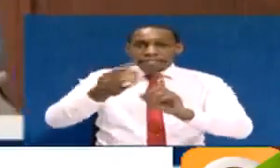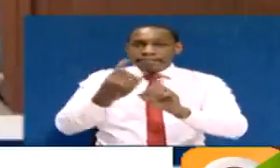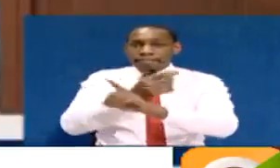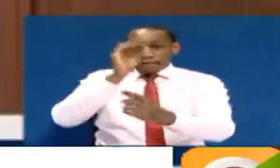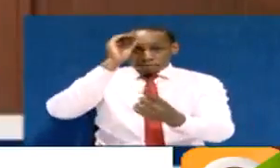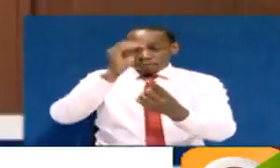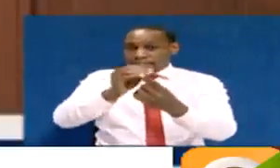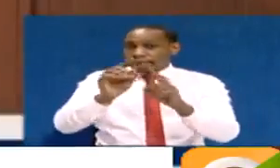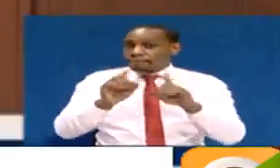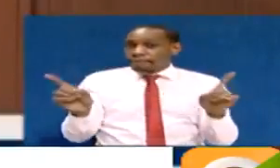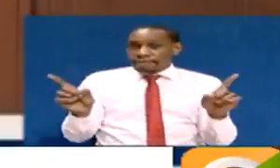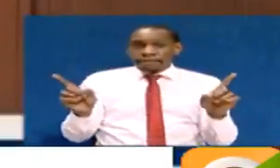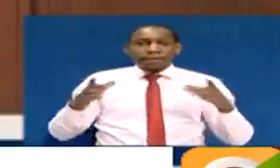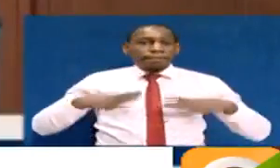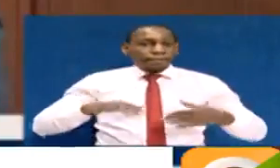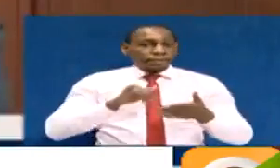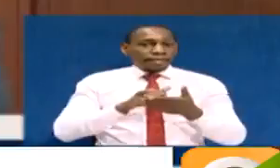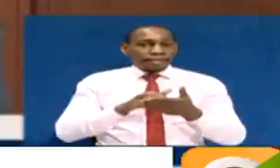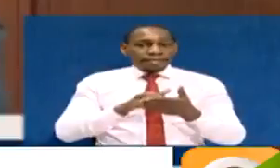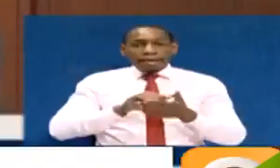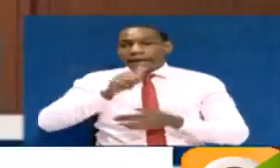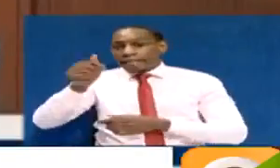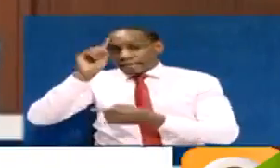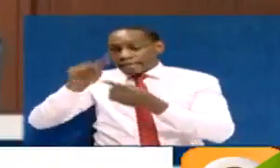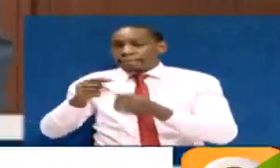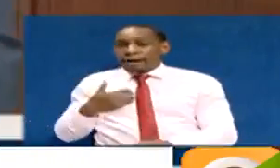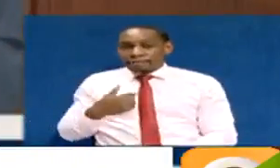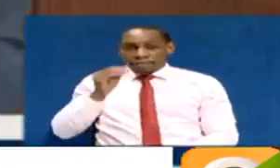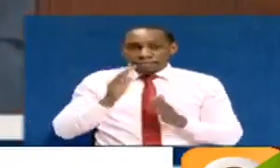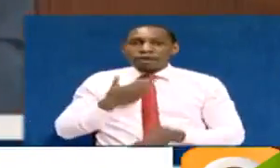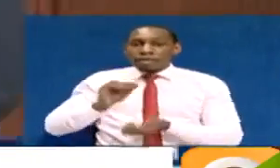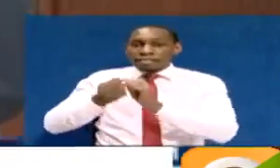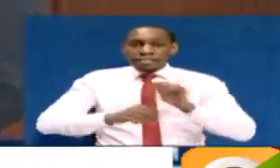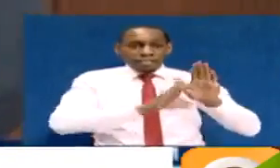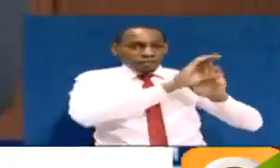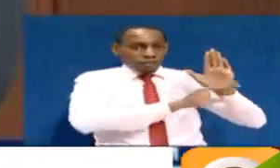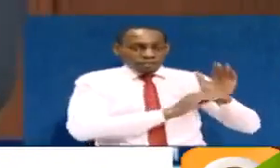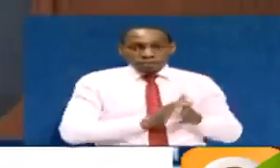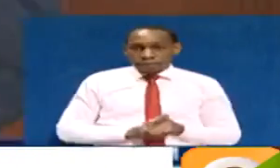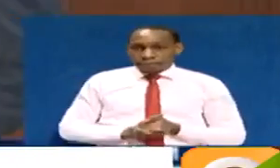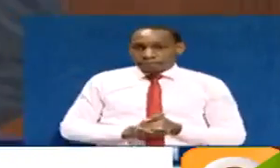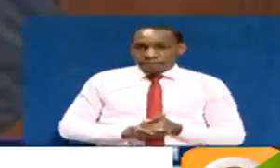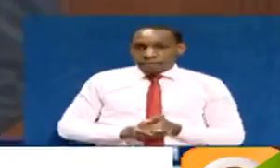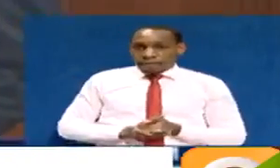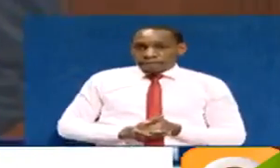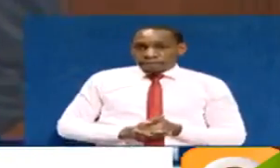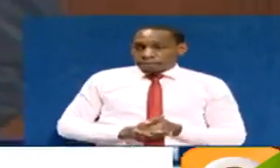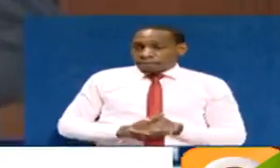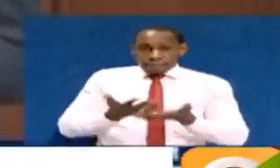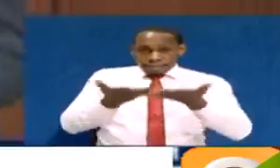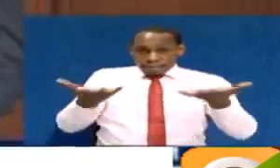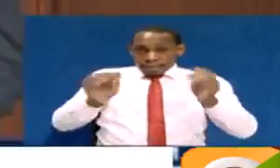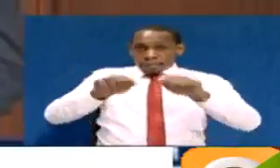different objective, but those who had ulterior motives, Mr. Speaker, wanted to amend the constitution. And therefore, one can correctly